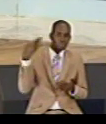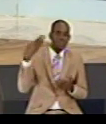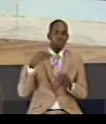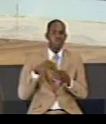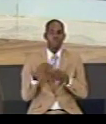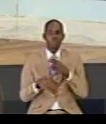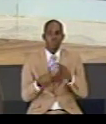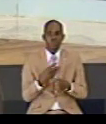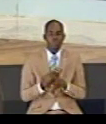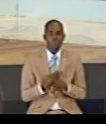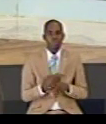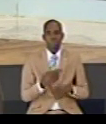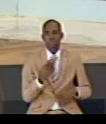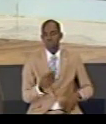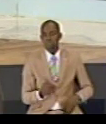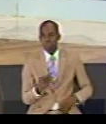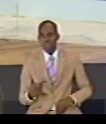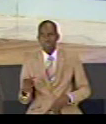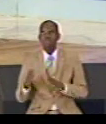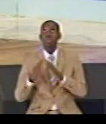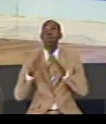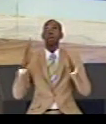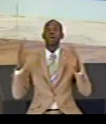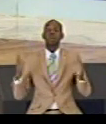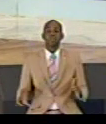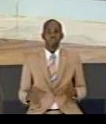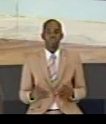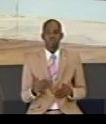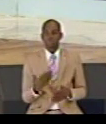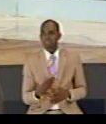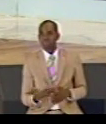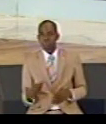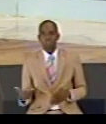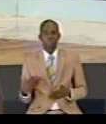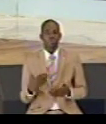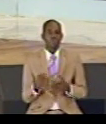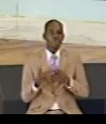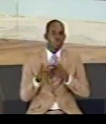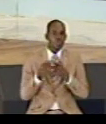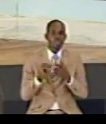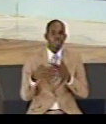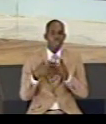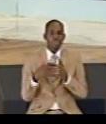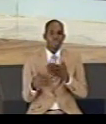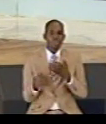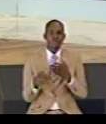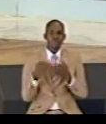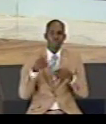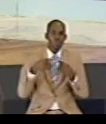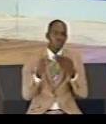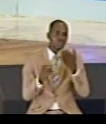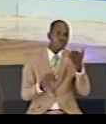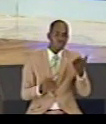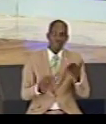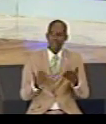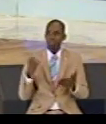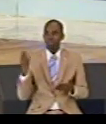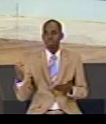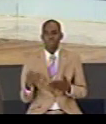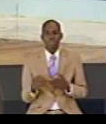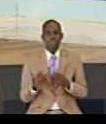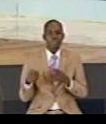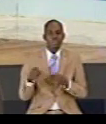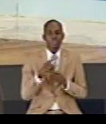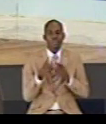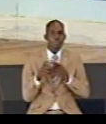after property, landed property. They run after going here and going there. They run